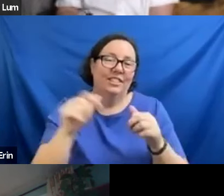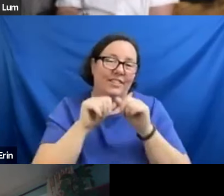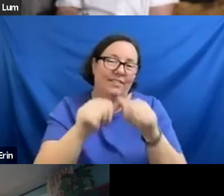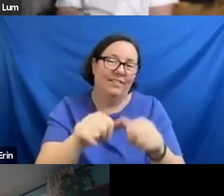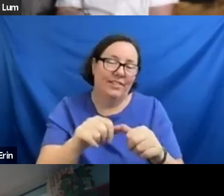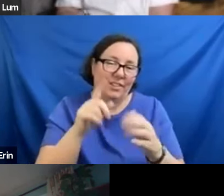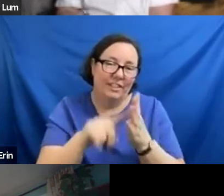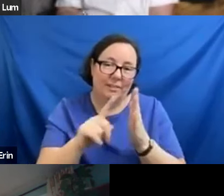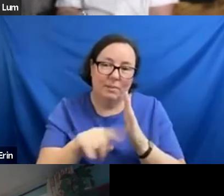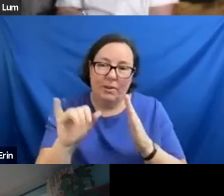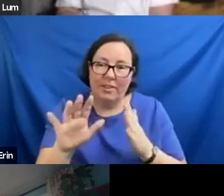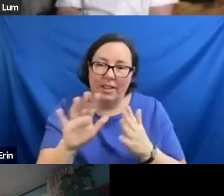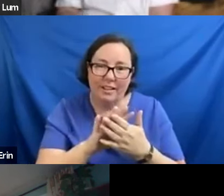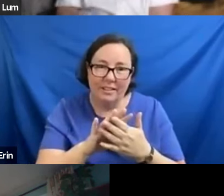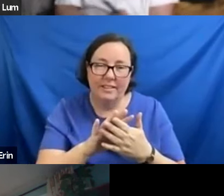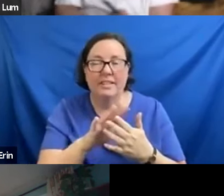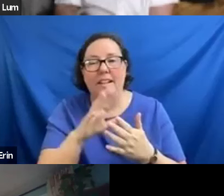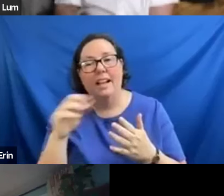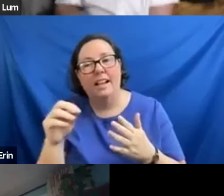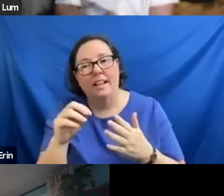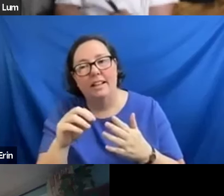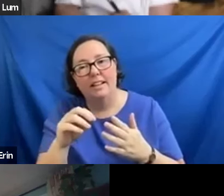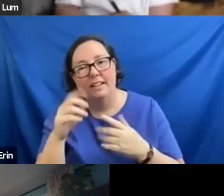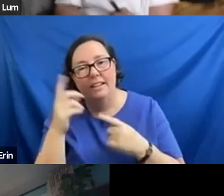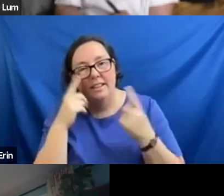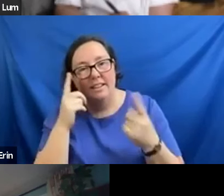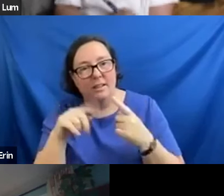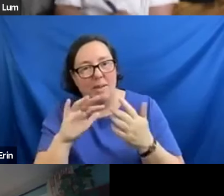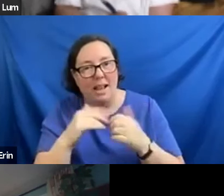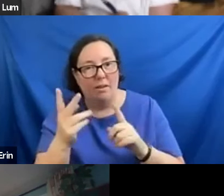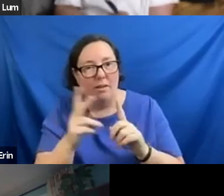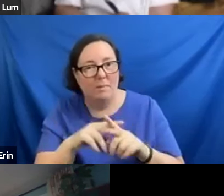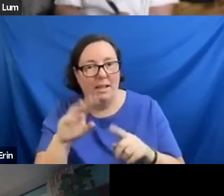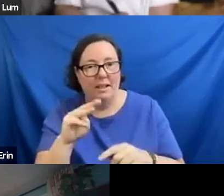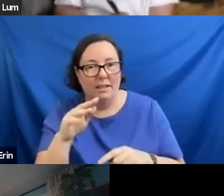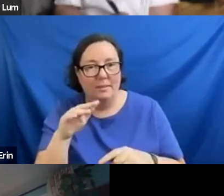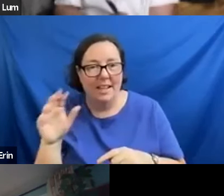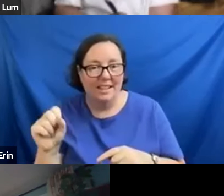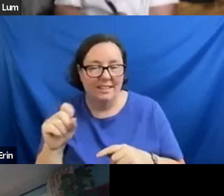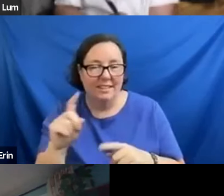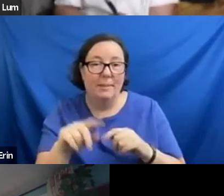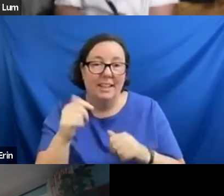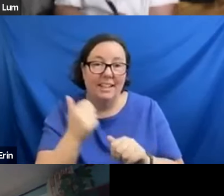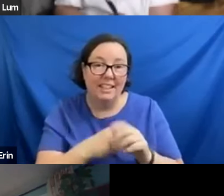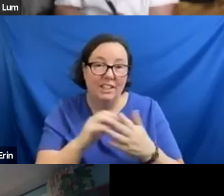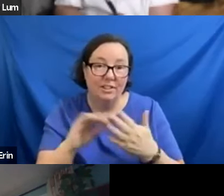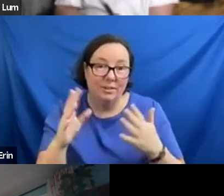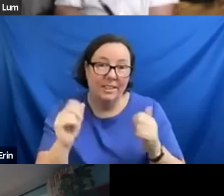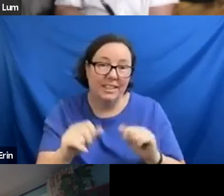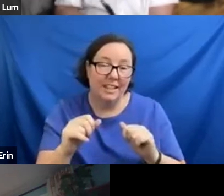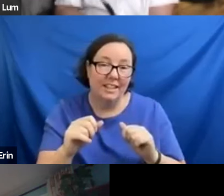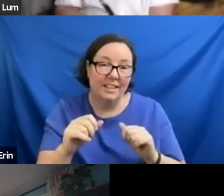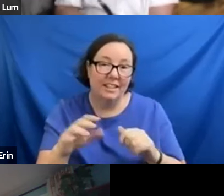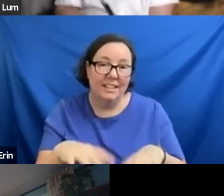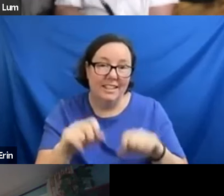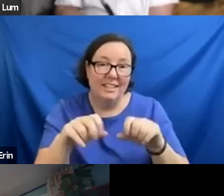and examine what if we use MAP test. Each student can take multiple MAP tests,